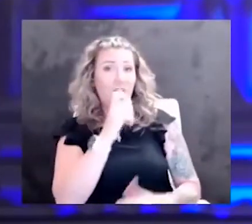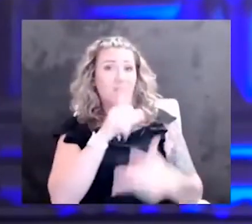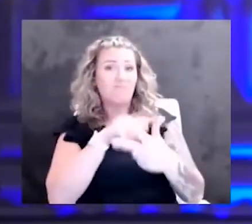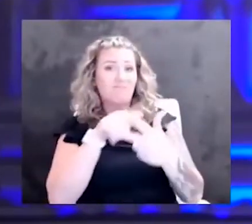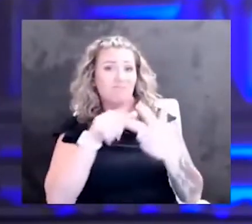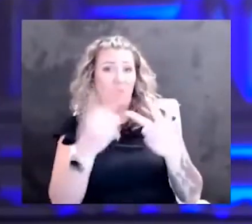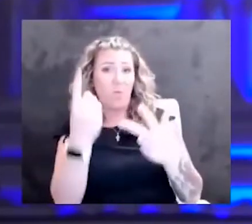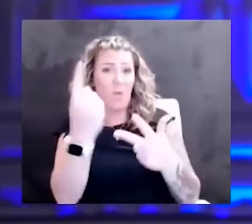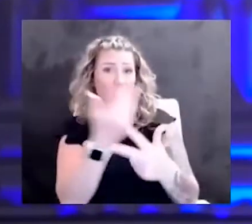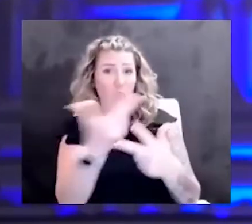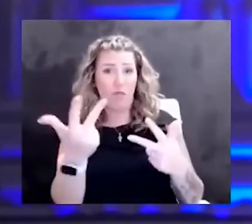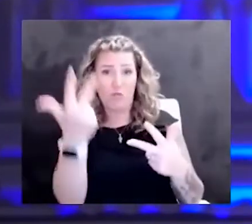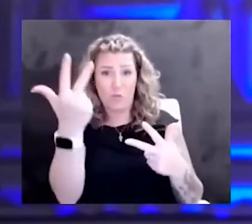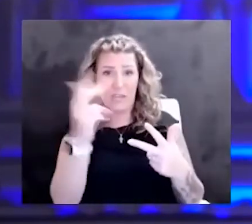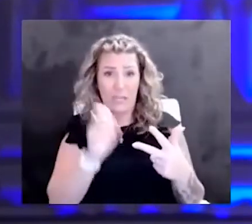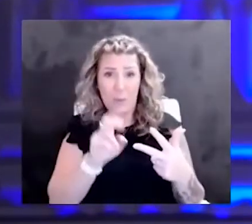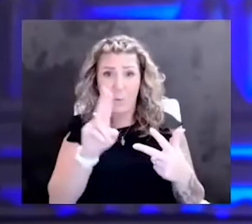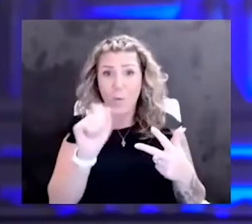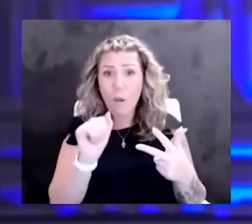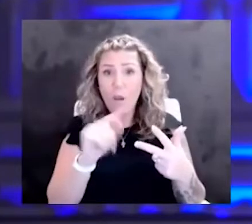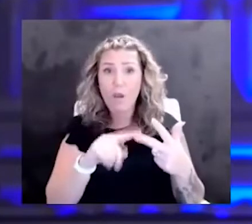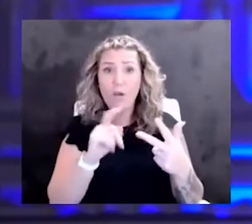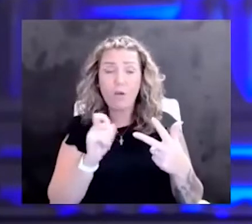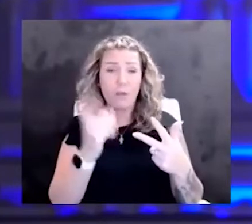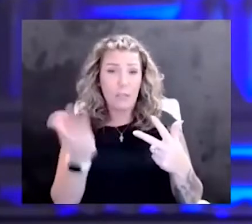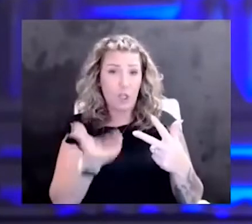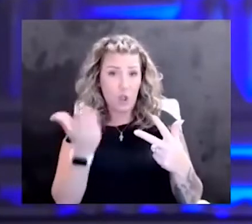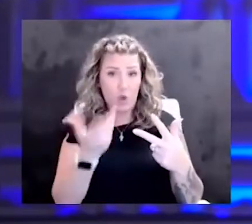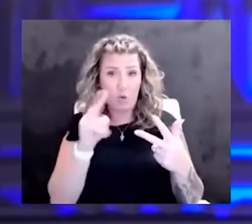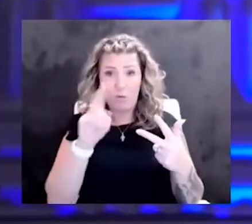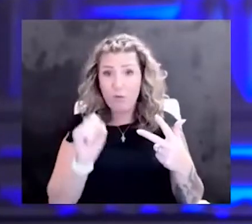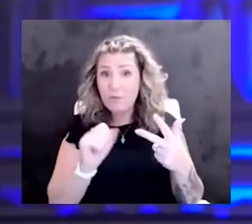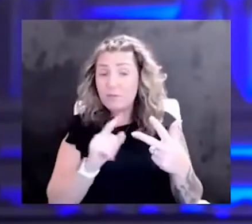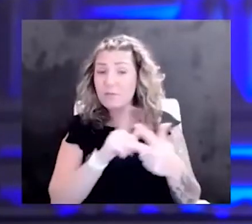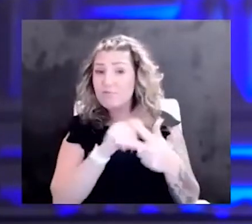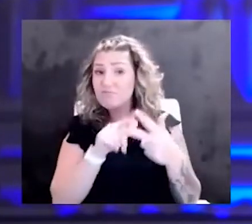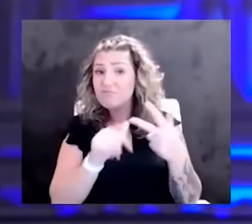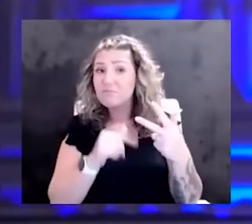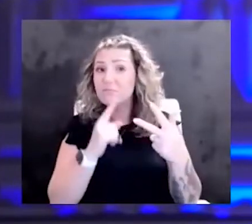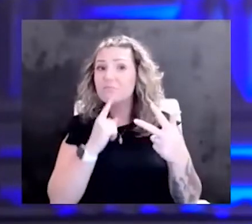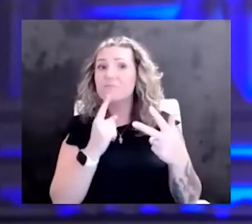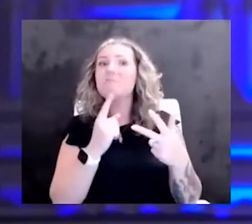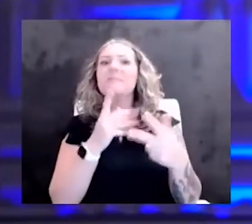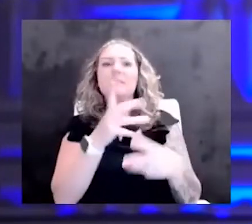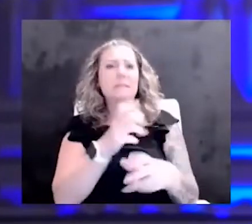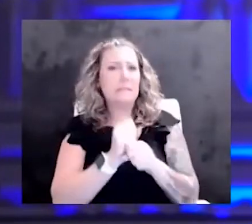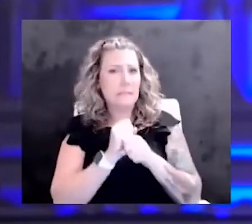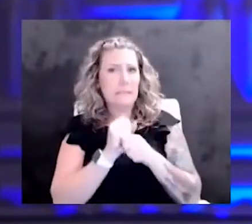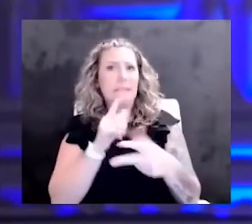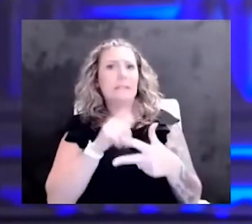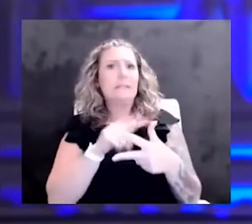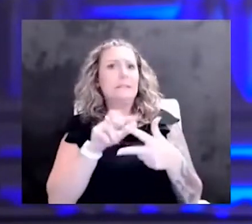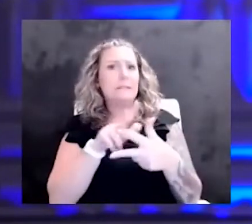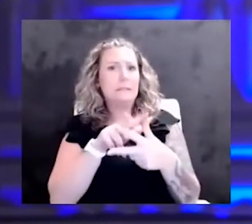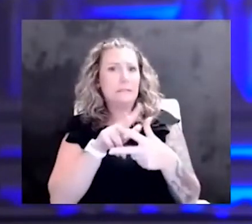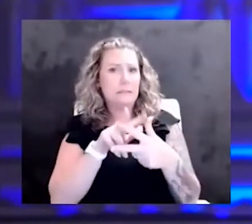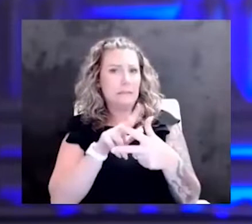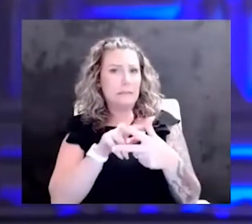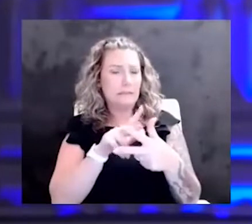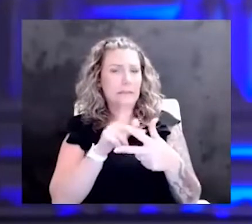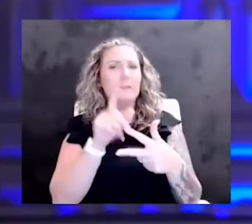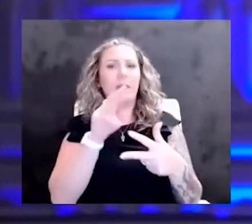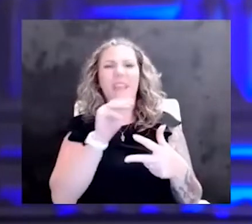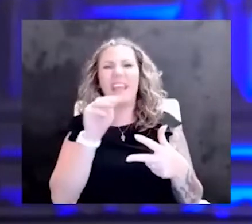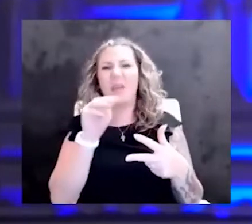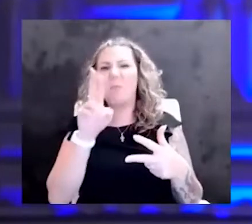use authorized vaccines here in the United States, I would say go ahead and get a dose of either Pfizer or Moderna, one of the mRNA vaccines. Yeah,